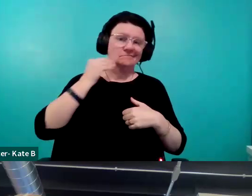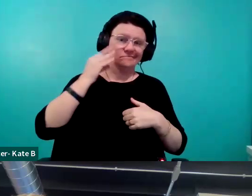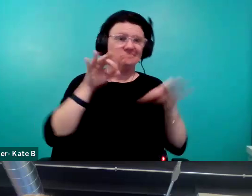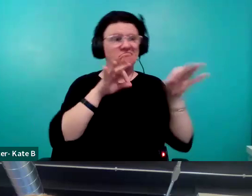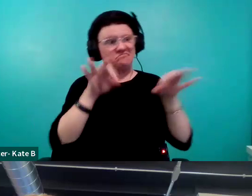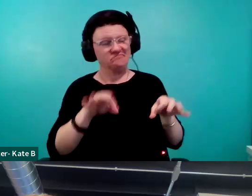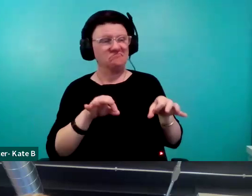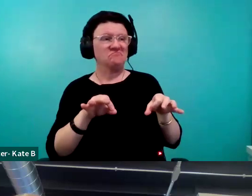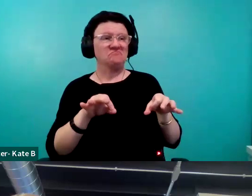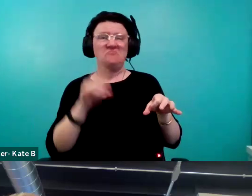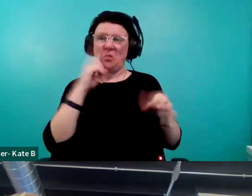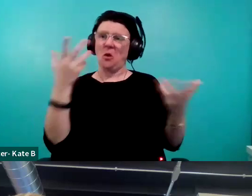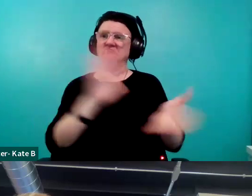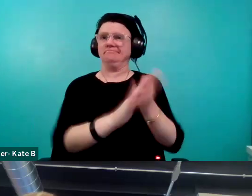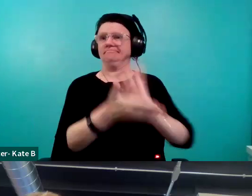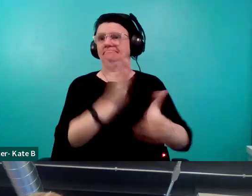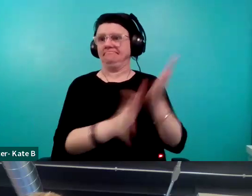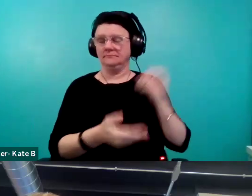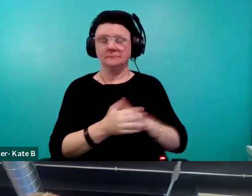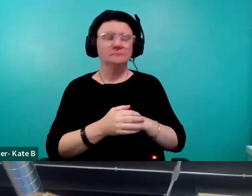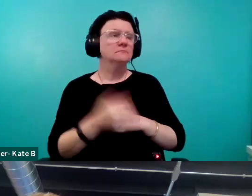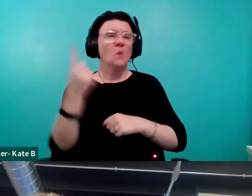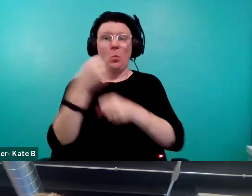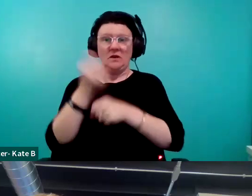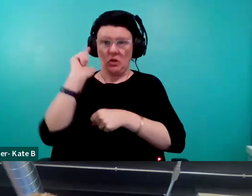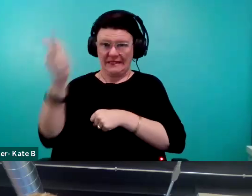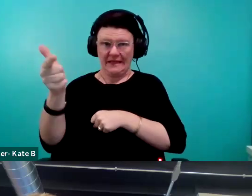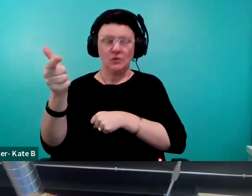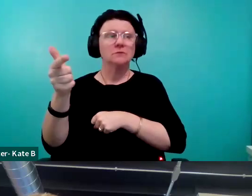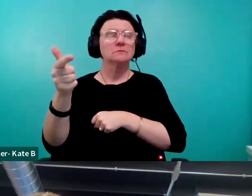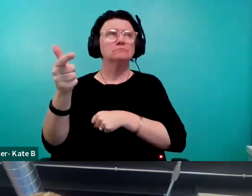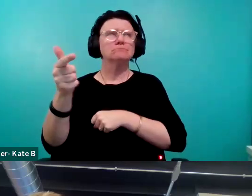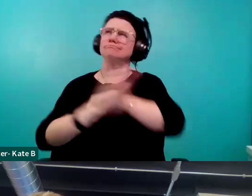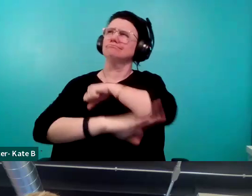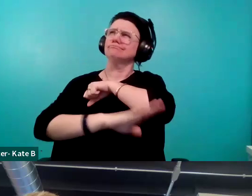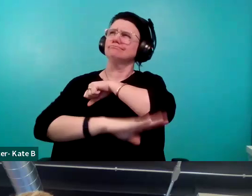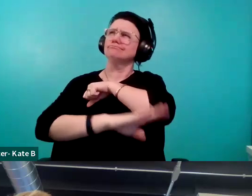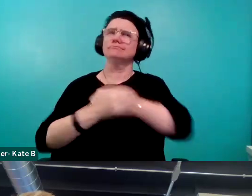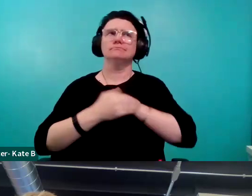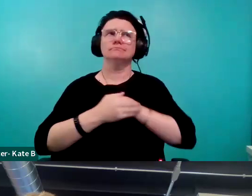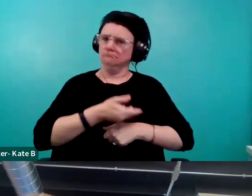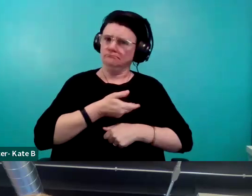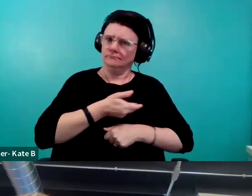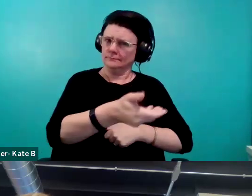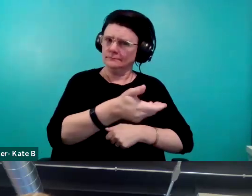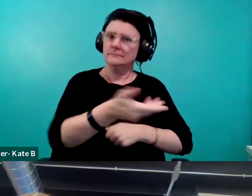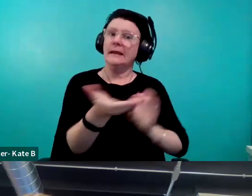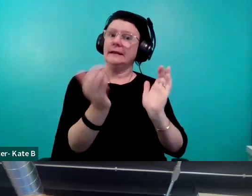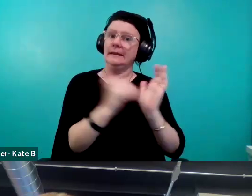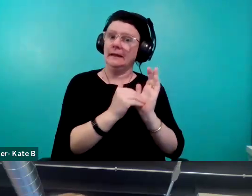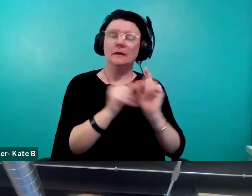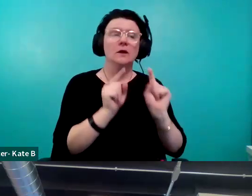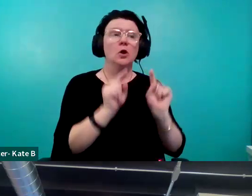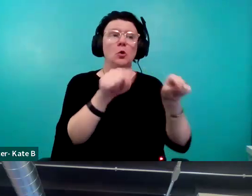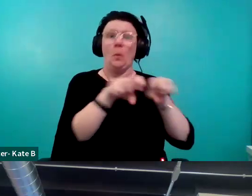thought it was that was the end of it. Fast forward about a year, I think it was this fall, I was invited to be a part of